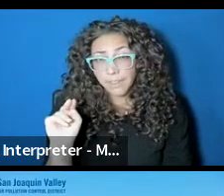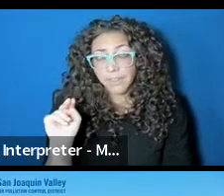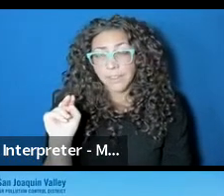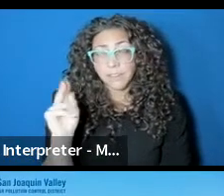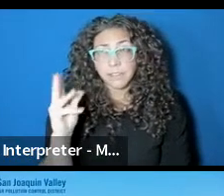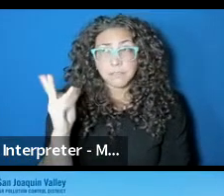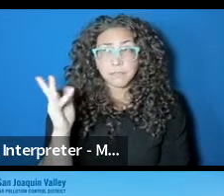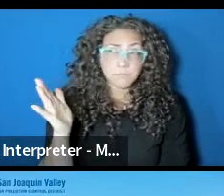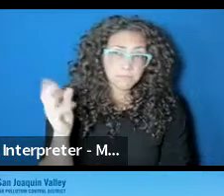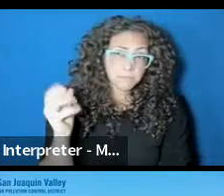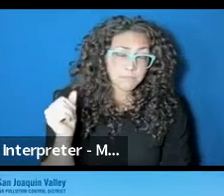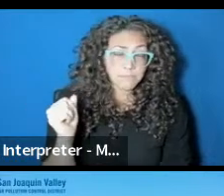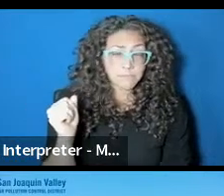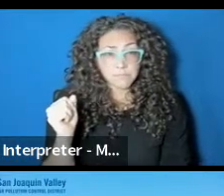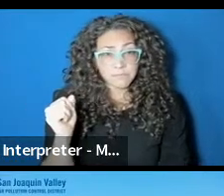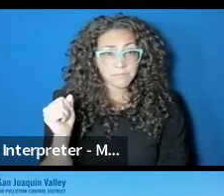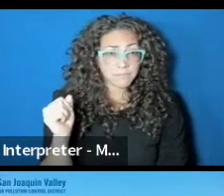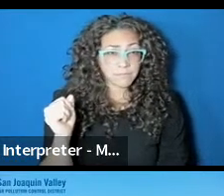is what?